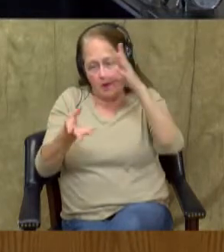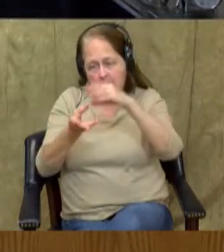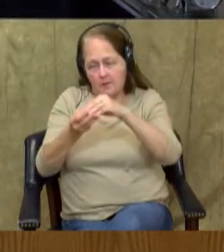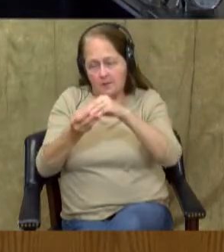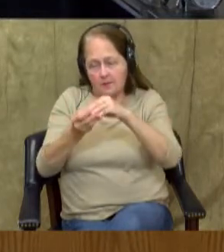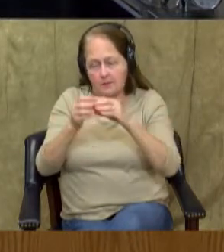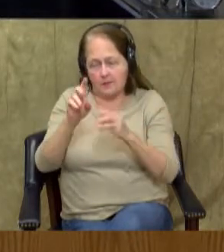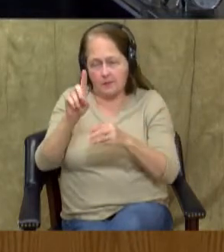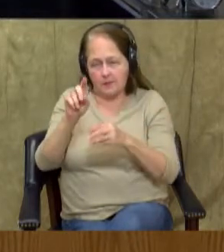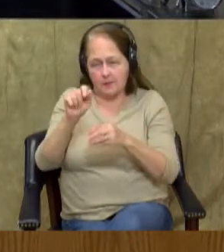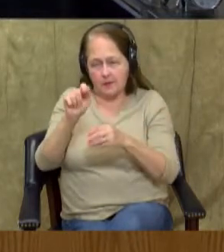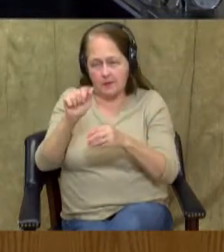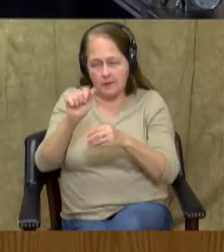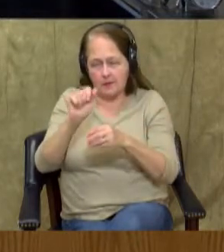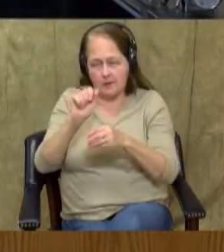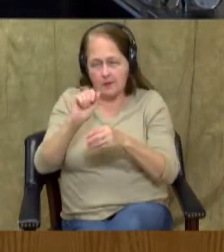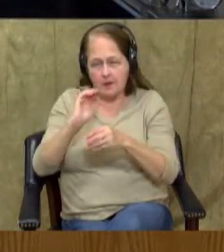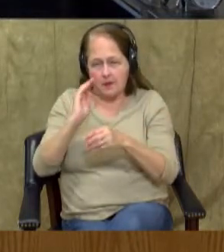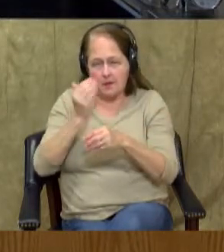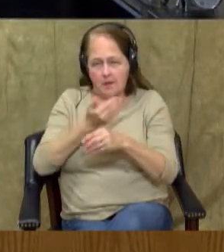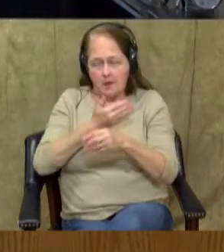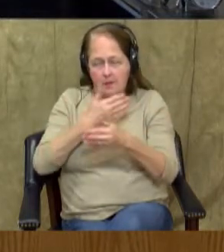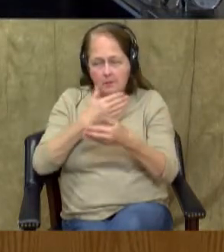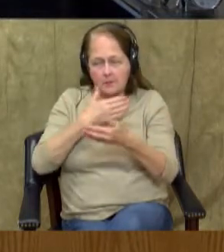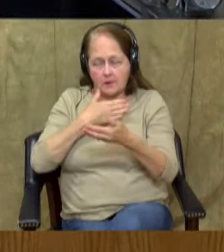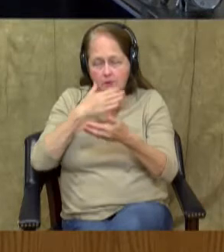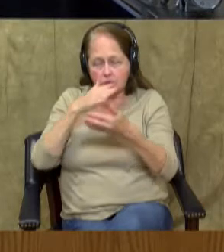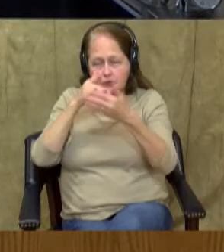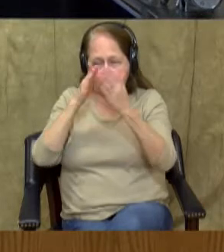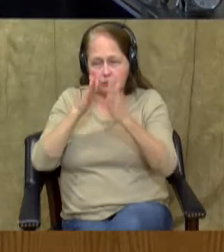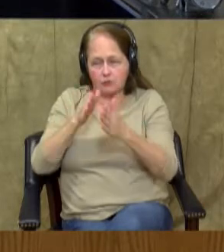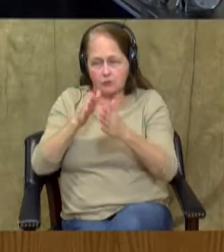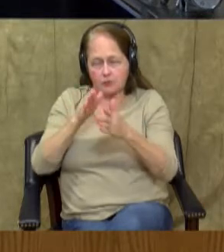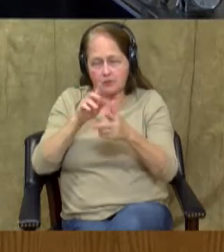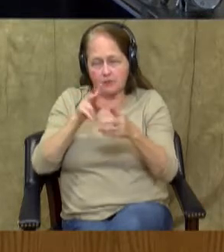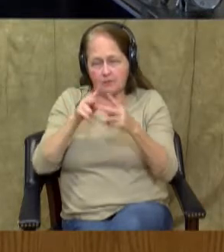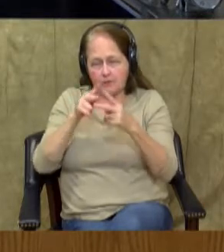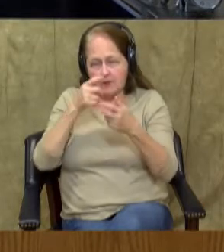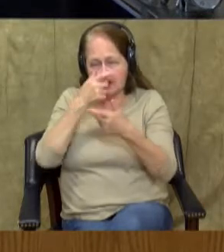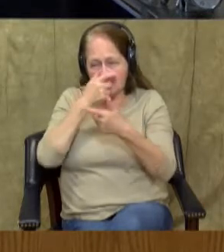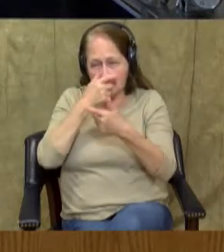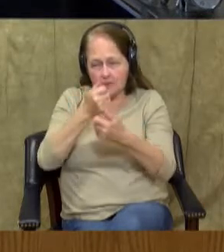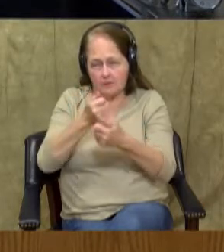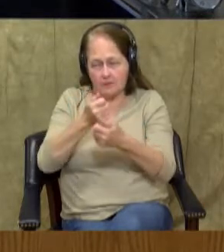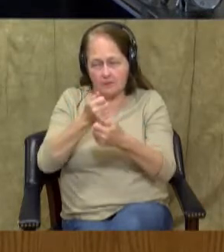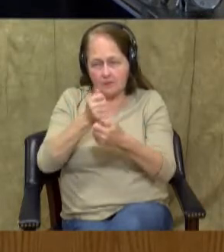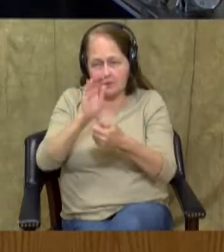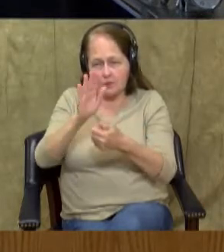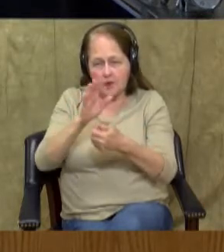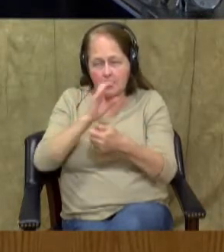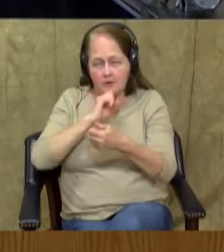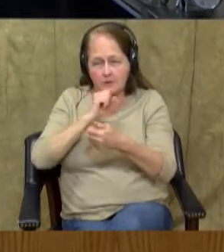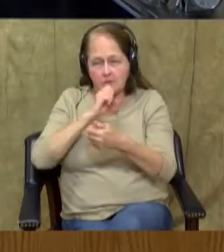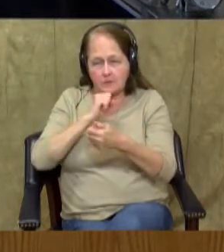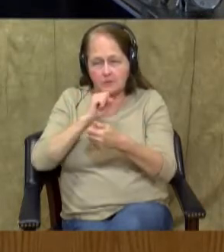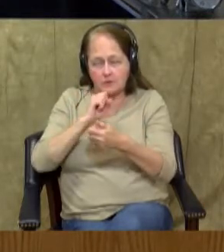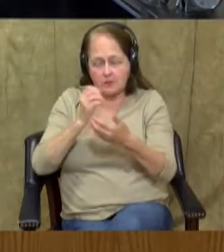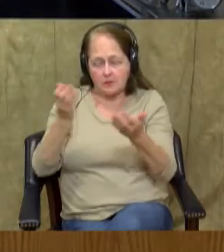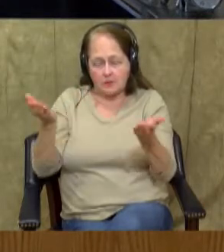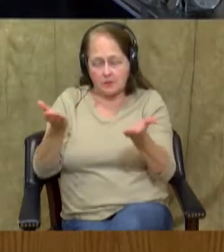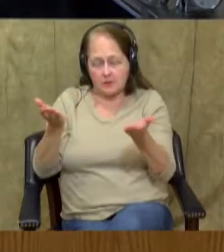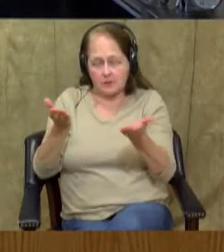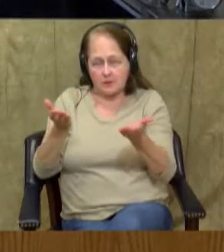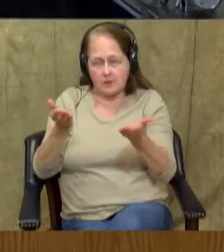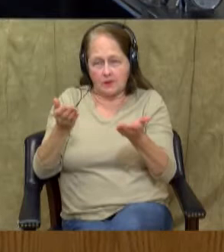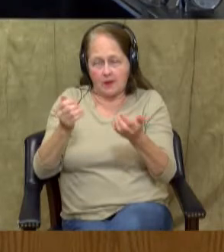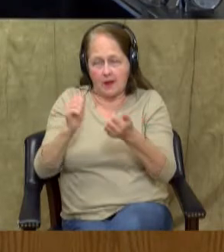able to talk about some of their answers as well. I thought it might be kind of interesting for you to know what students your age right here in your district